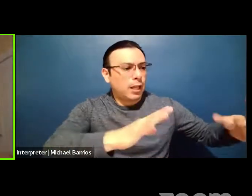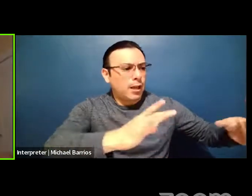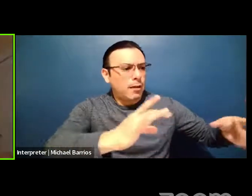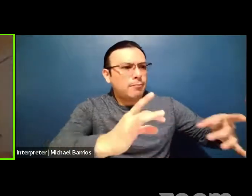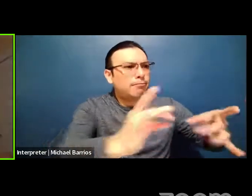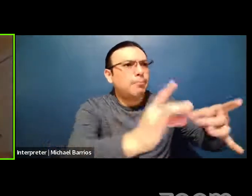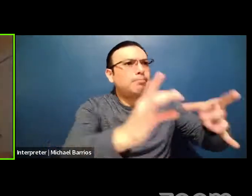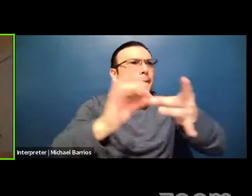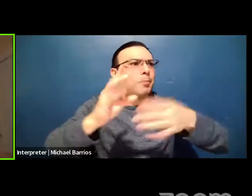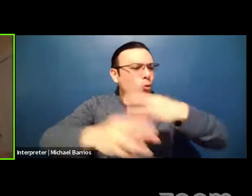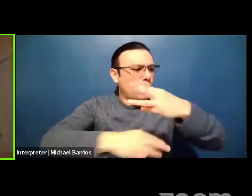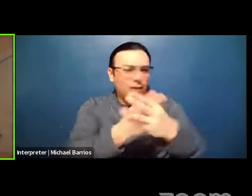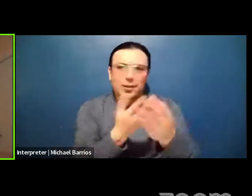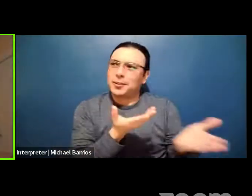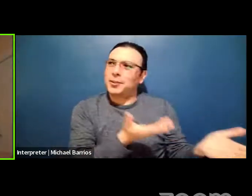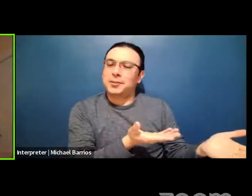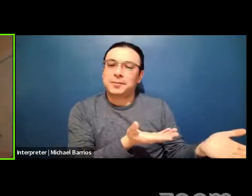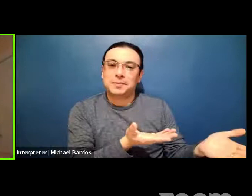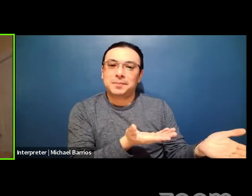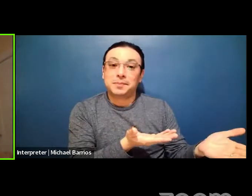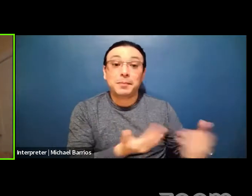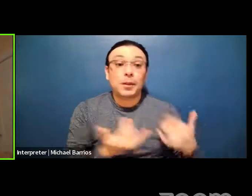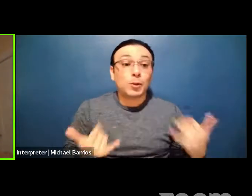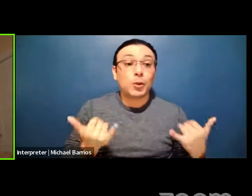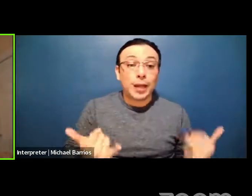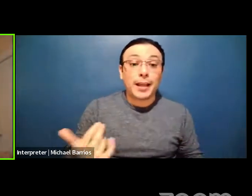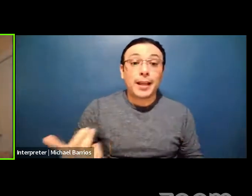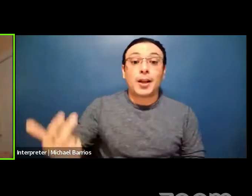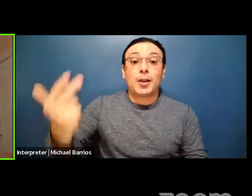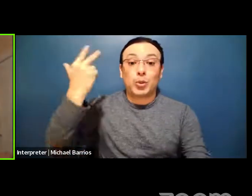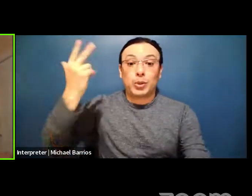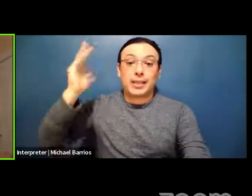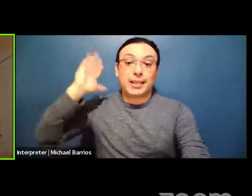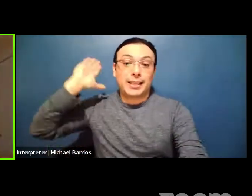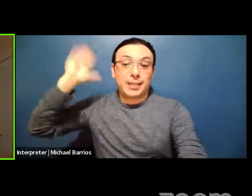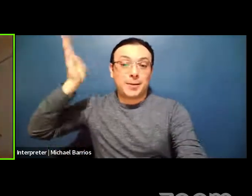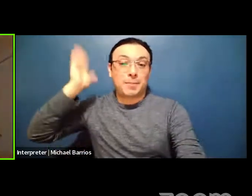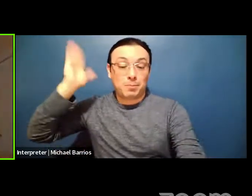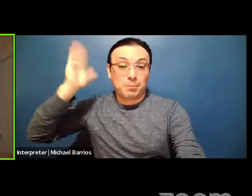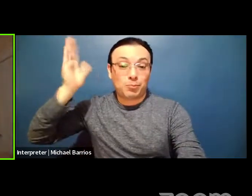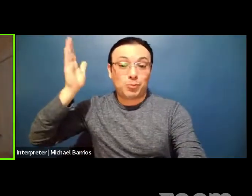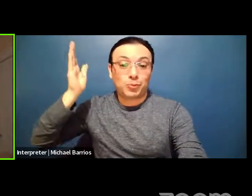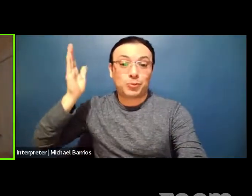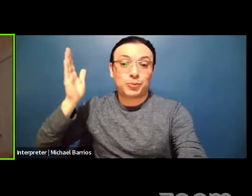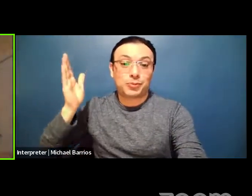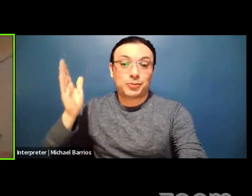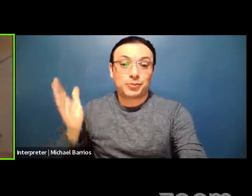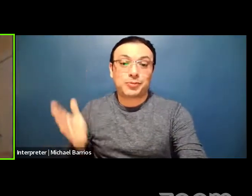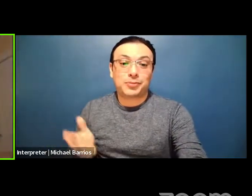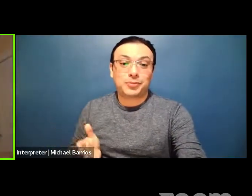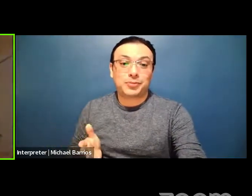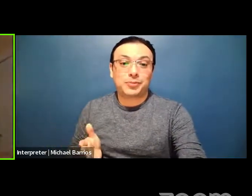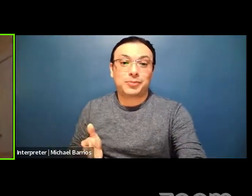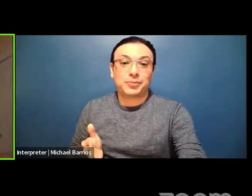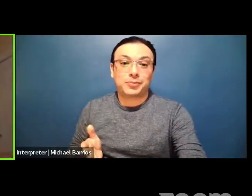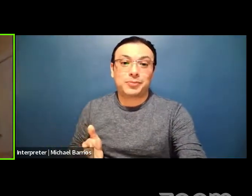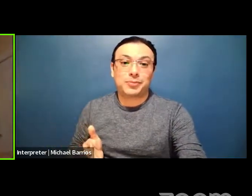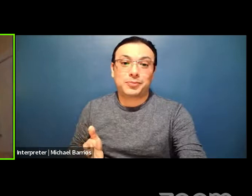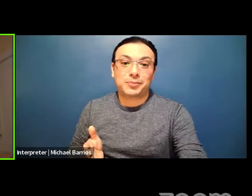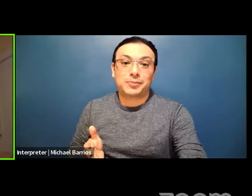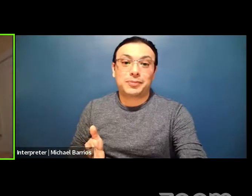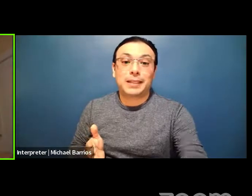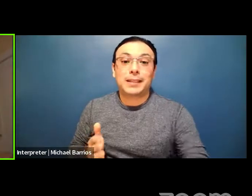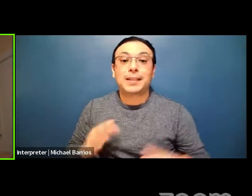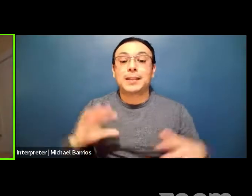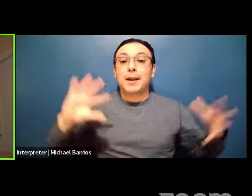We will hear 3 presentations today prepared by a total of 6 contributors. For more information